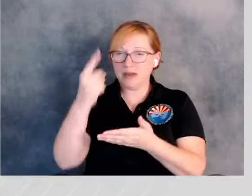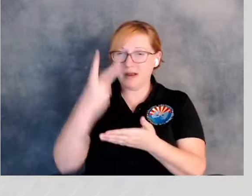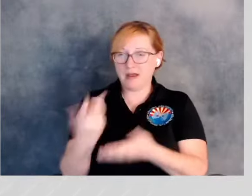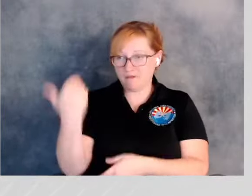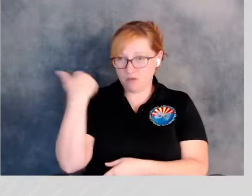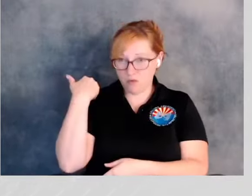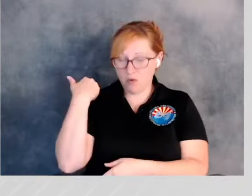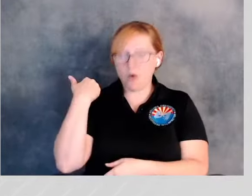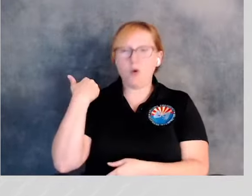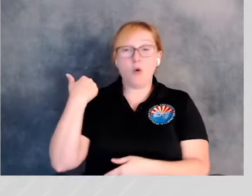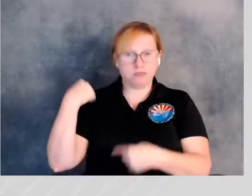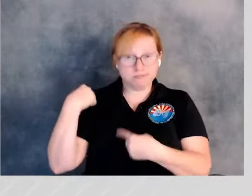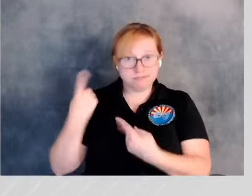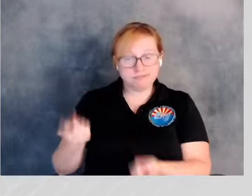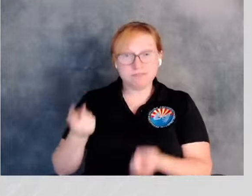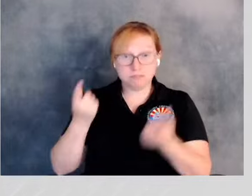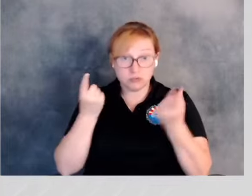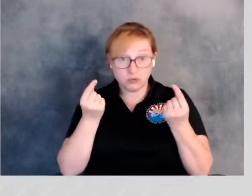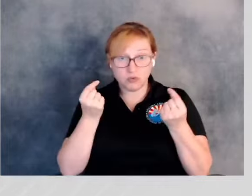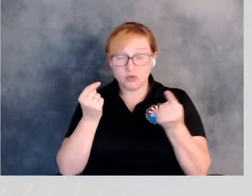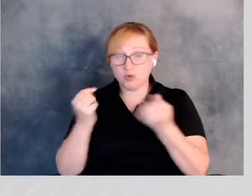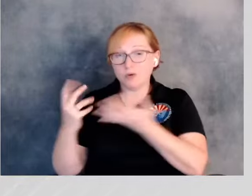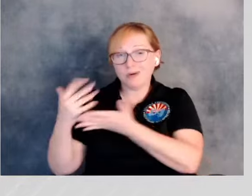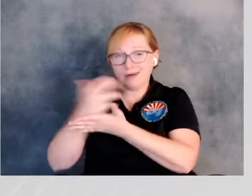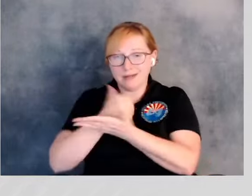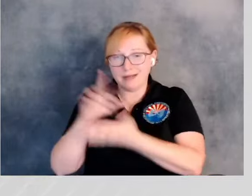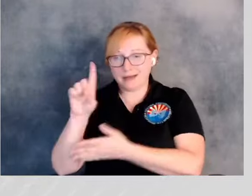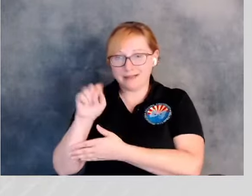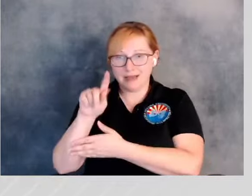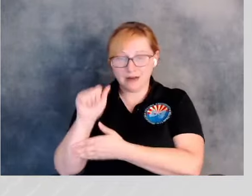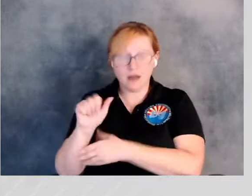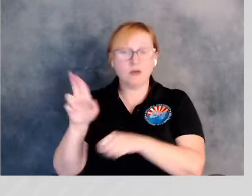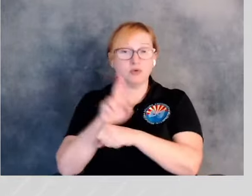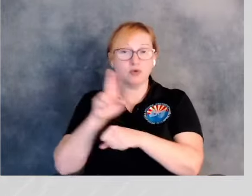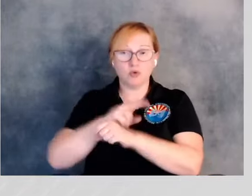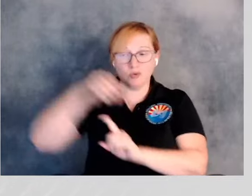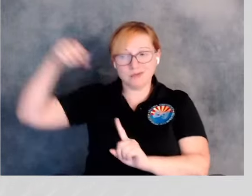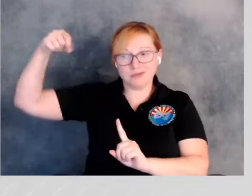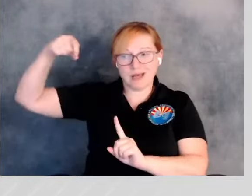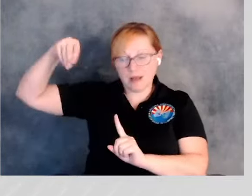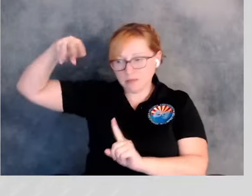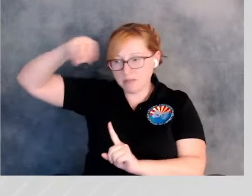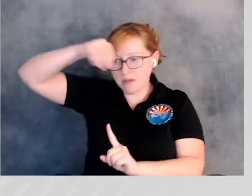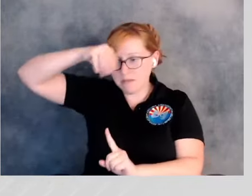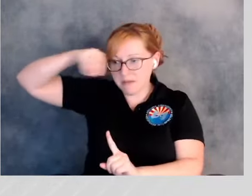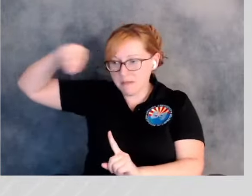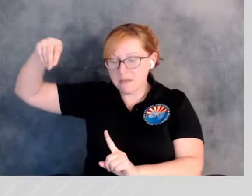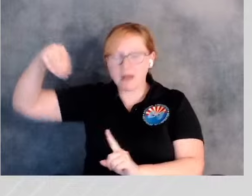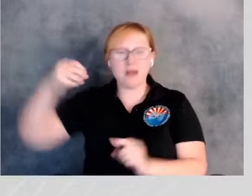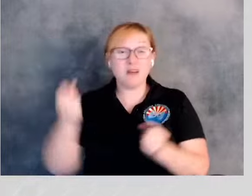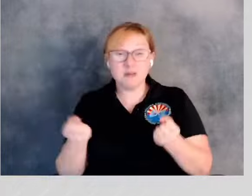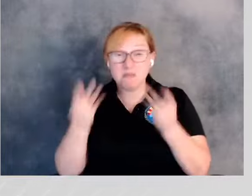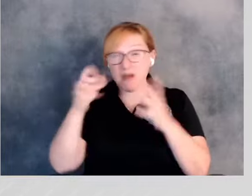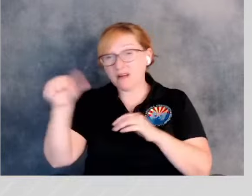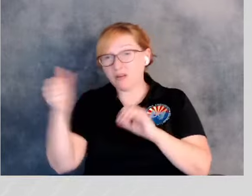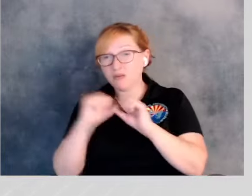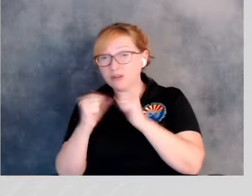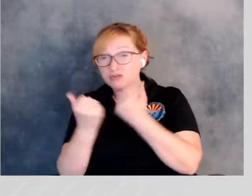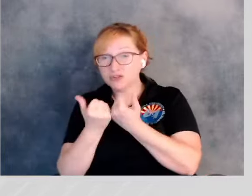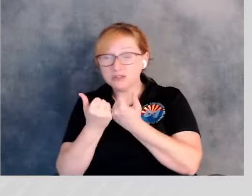collecting data using remote sensing, satellite imagery. It's a multi-agency approach, utilizing